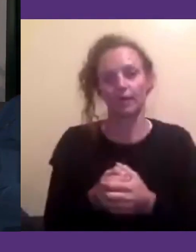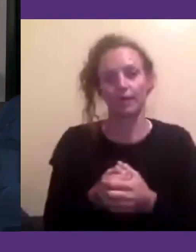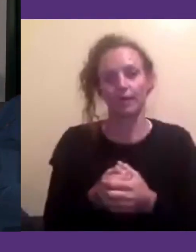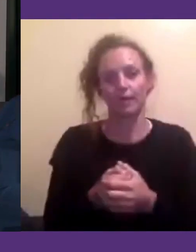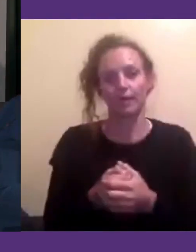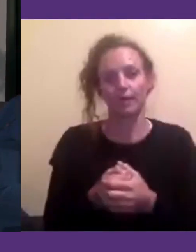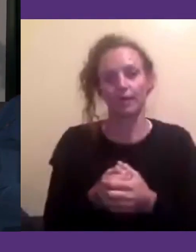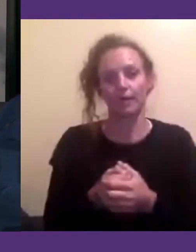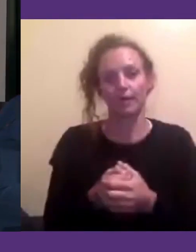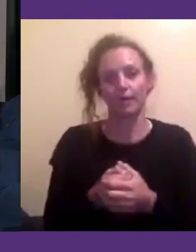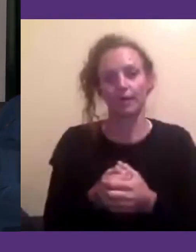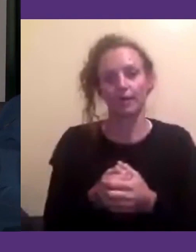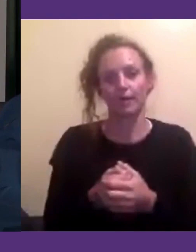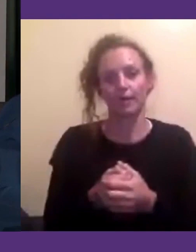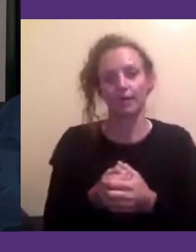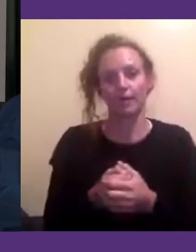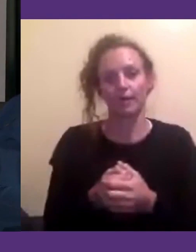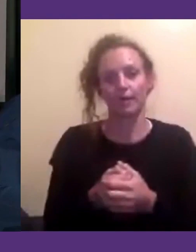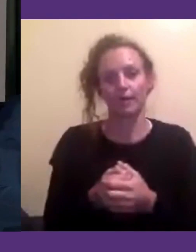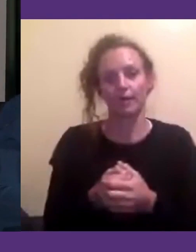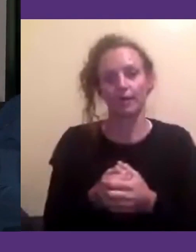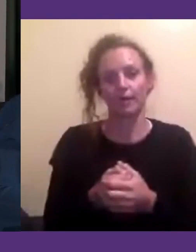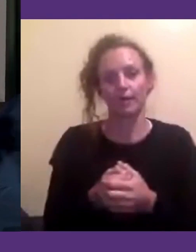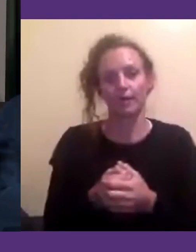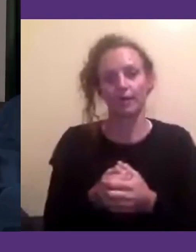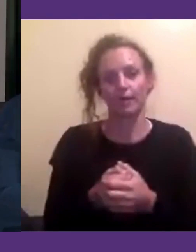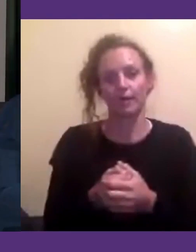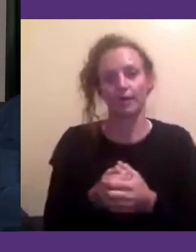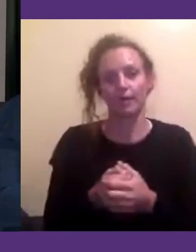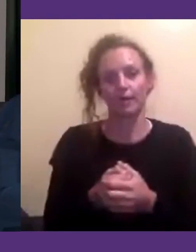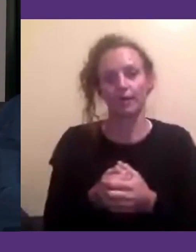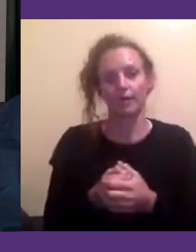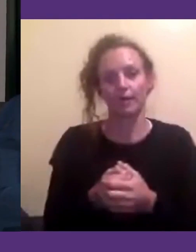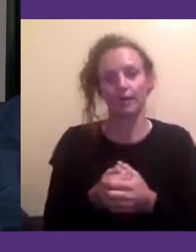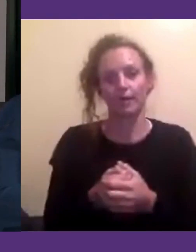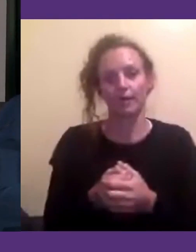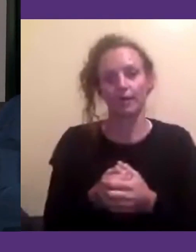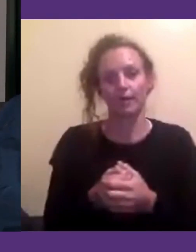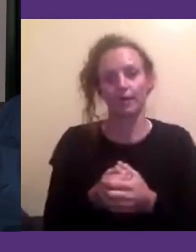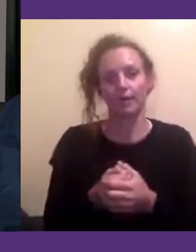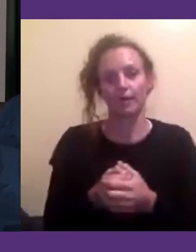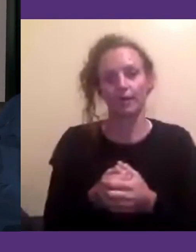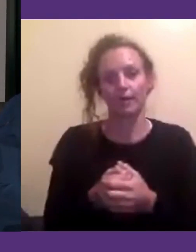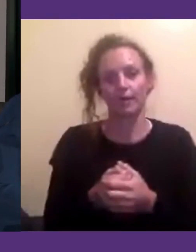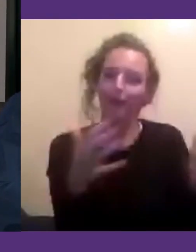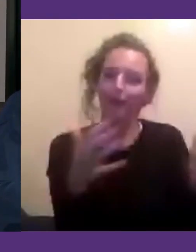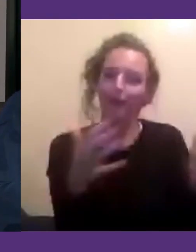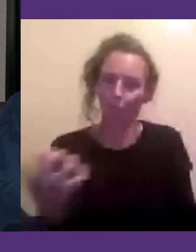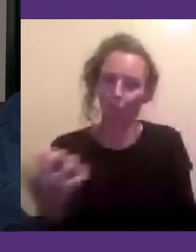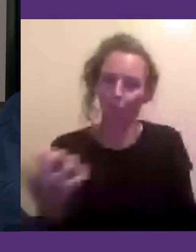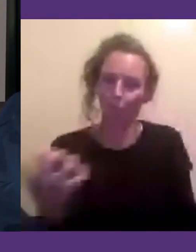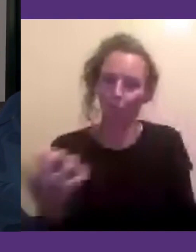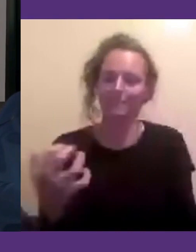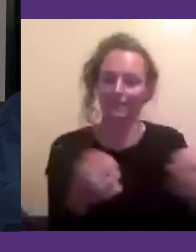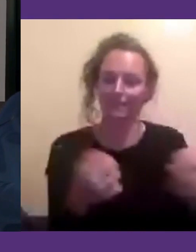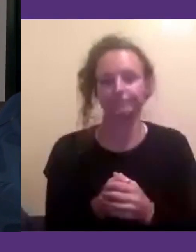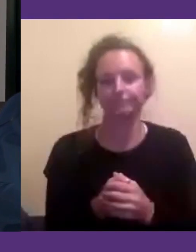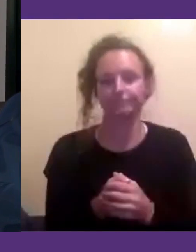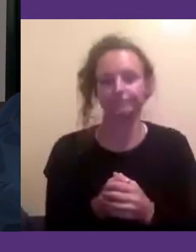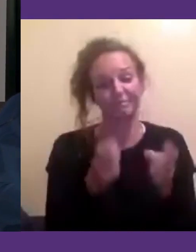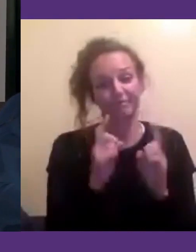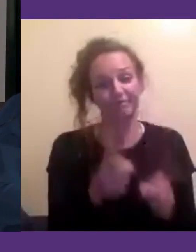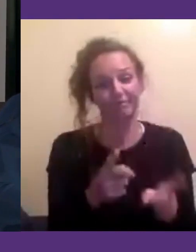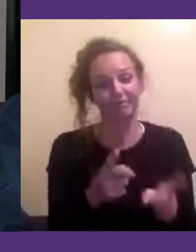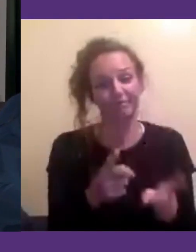like bring your skills to them. So that's why I joined Times Radio, and for them